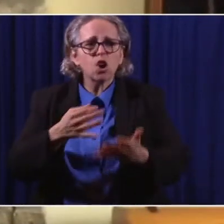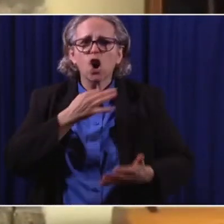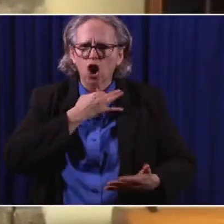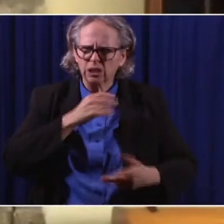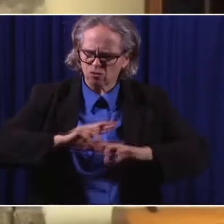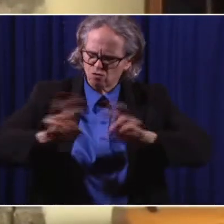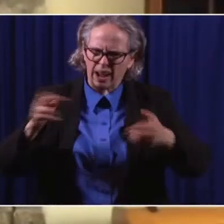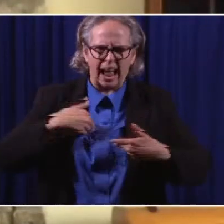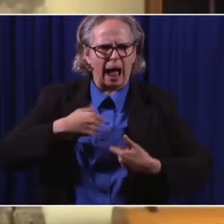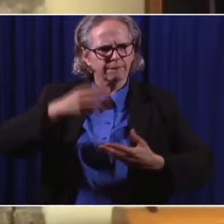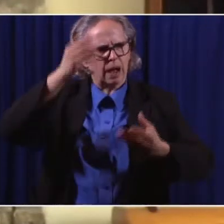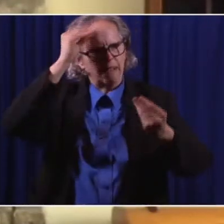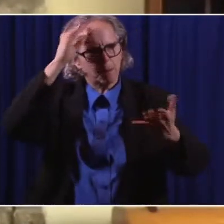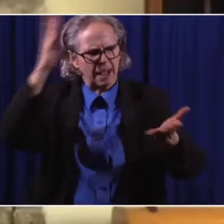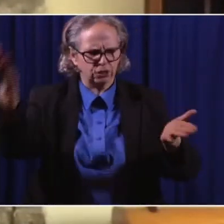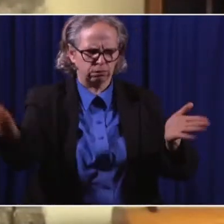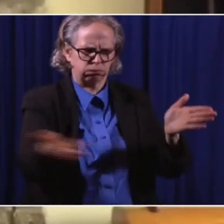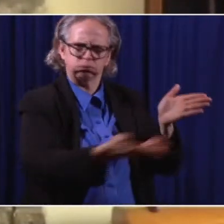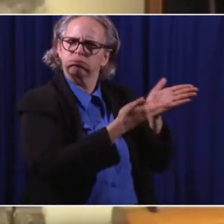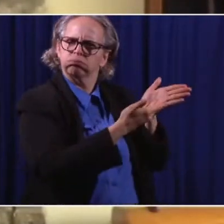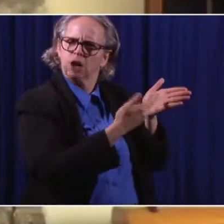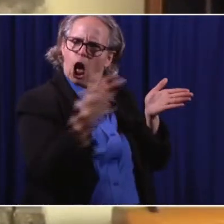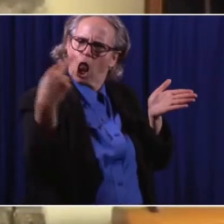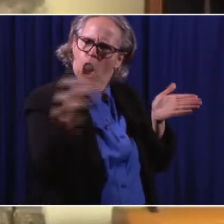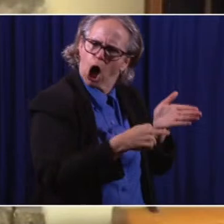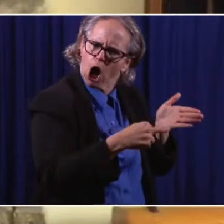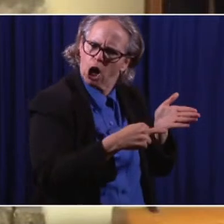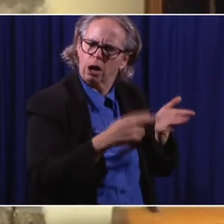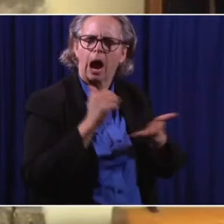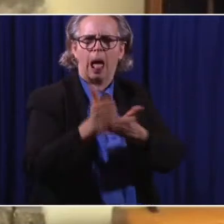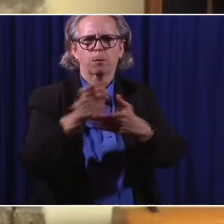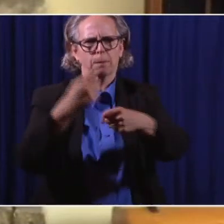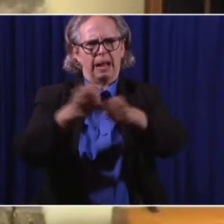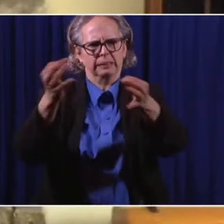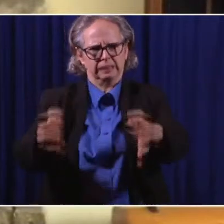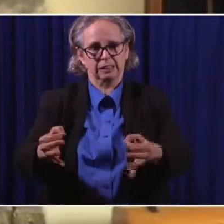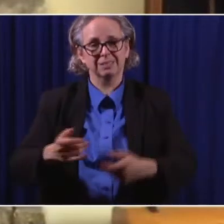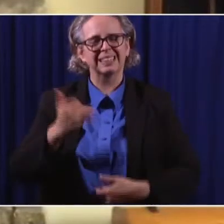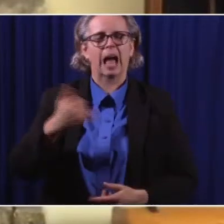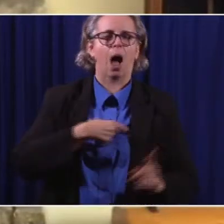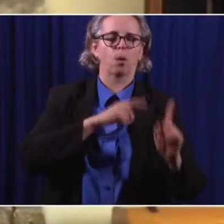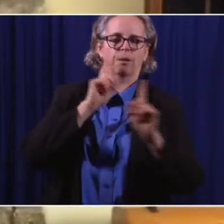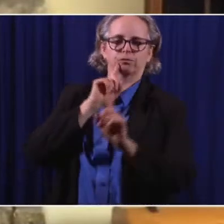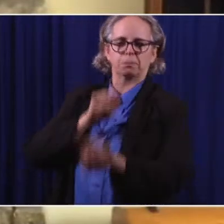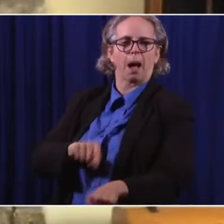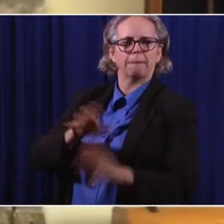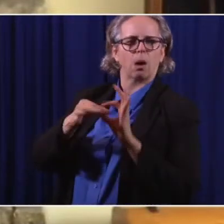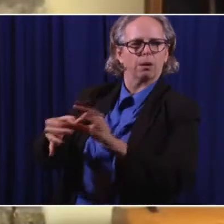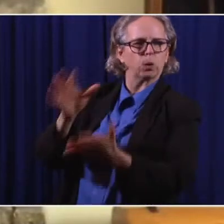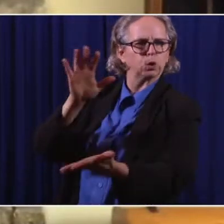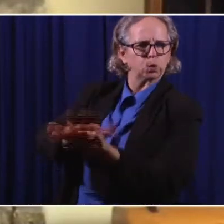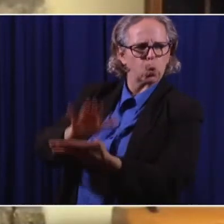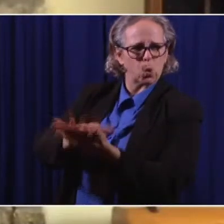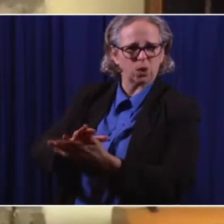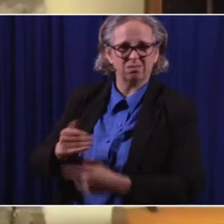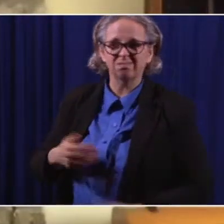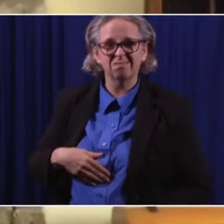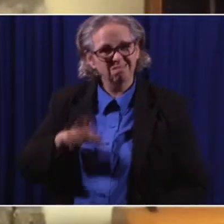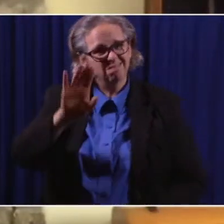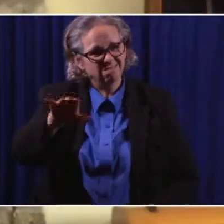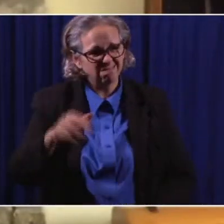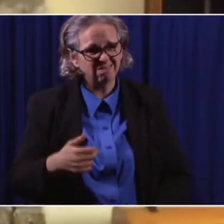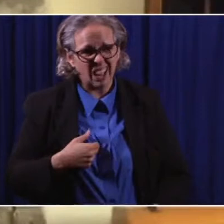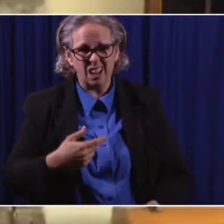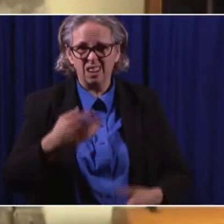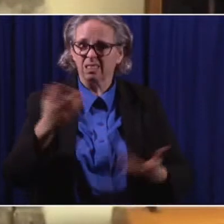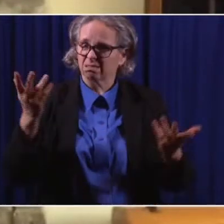ask you to look at. Let's talk about our schools. I expressed the other day a concern, and